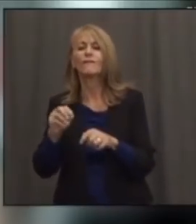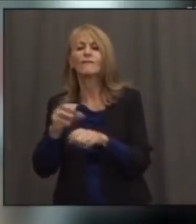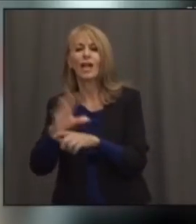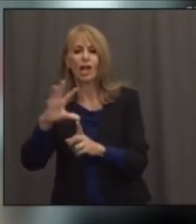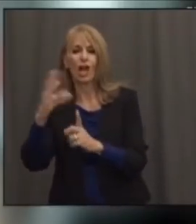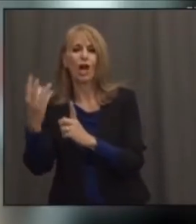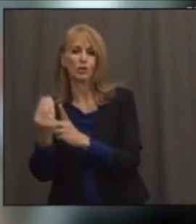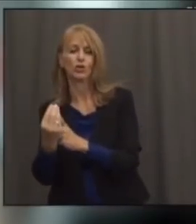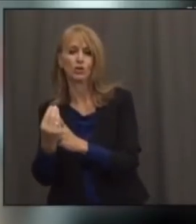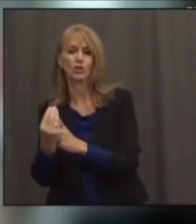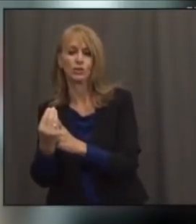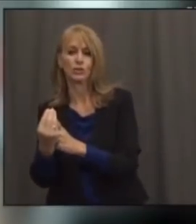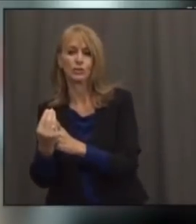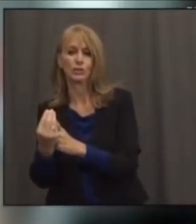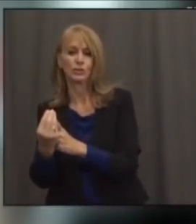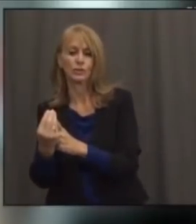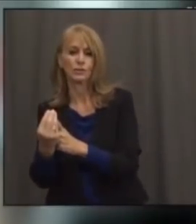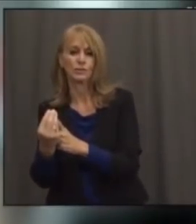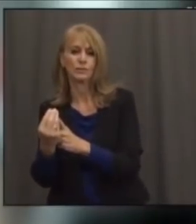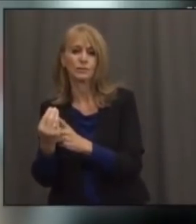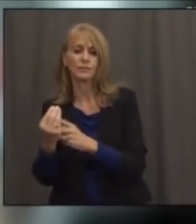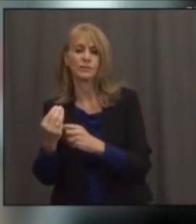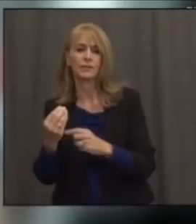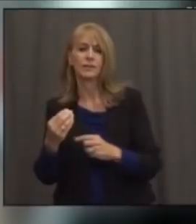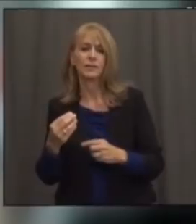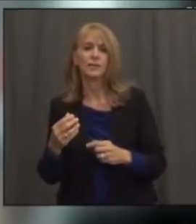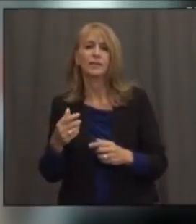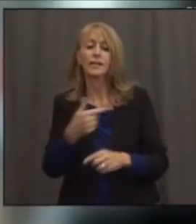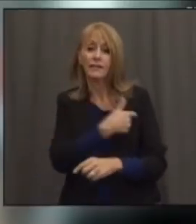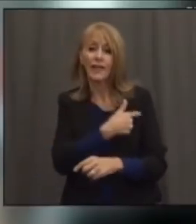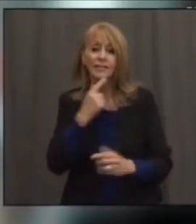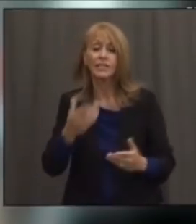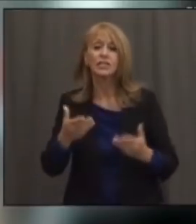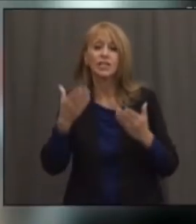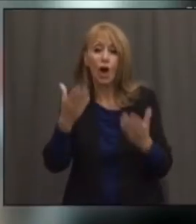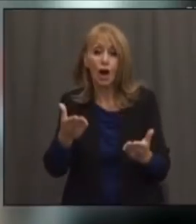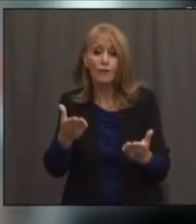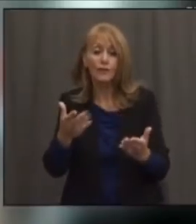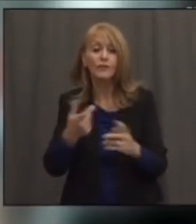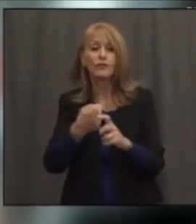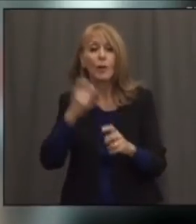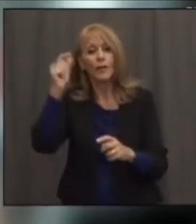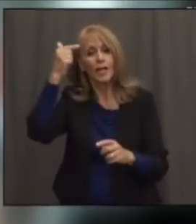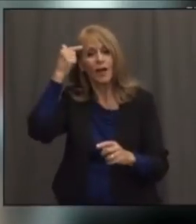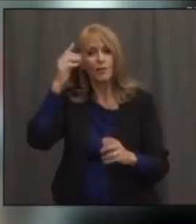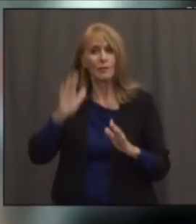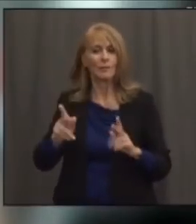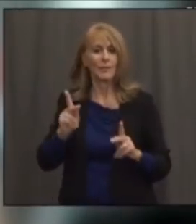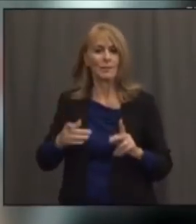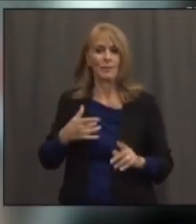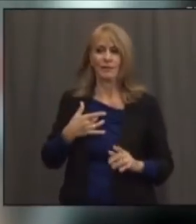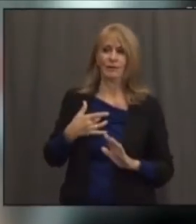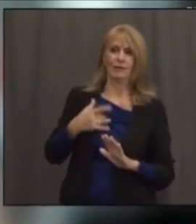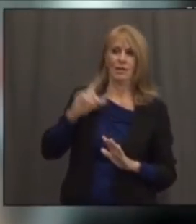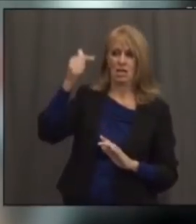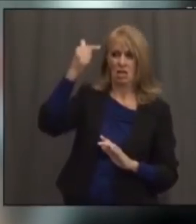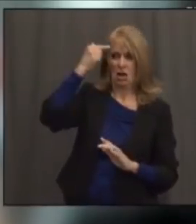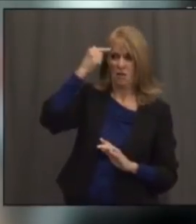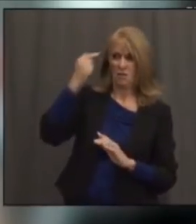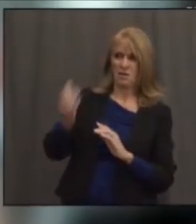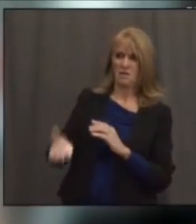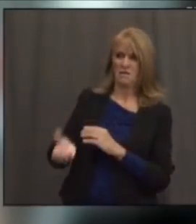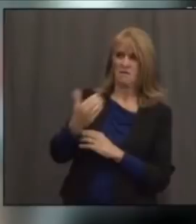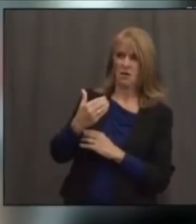view that the vaccine is something that's being offered and administered by the government. So people who might have some concerns